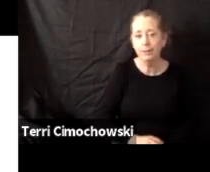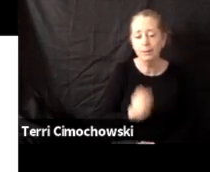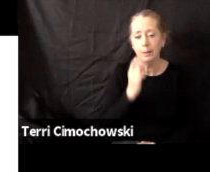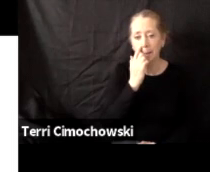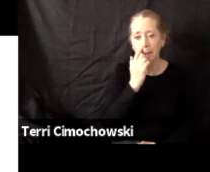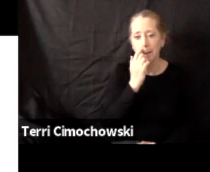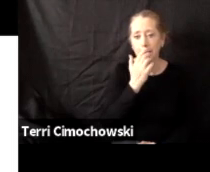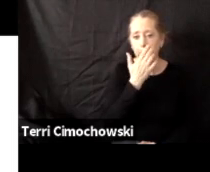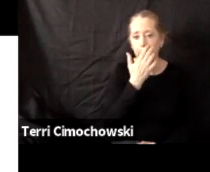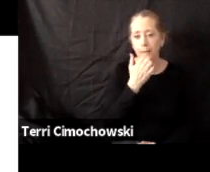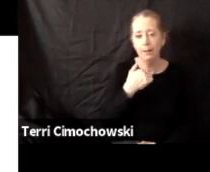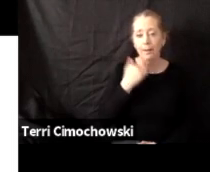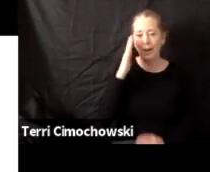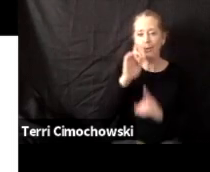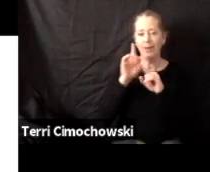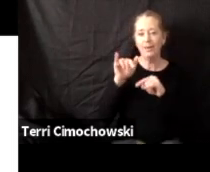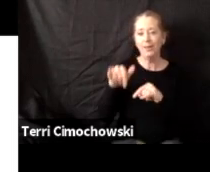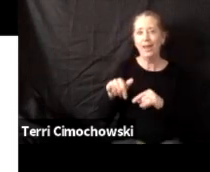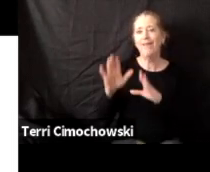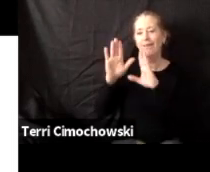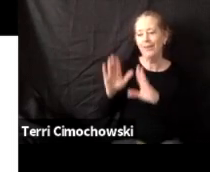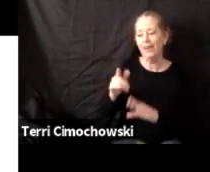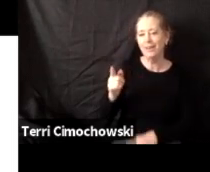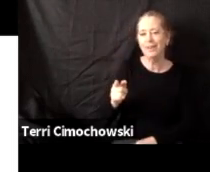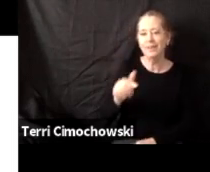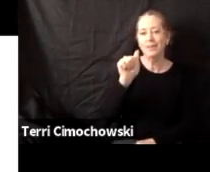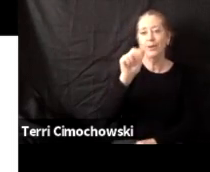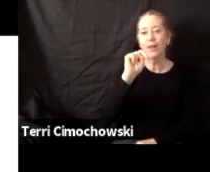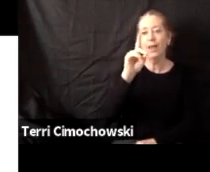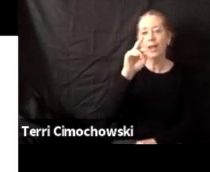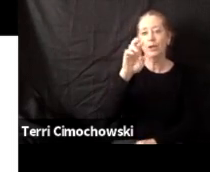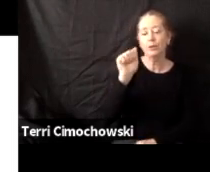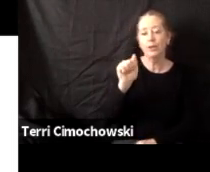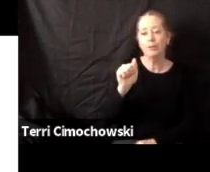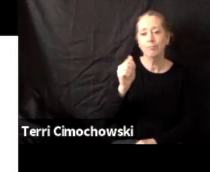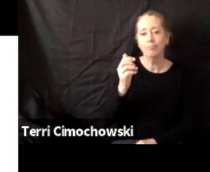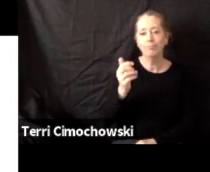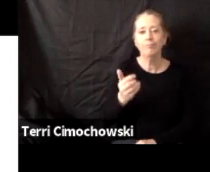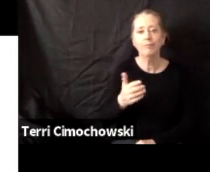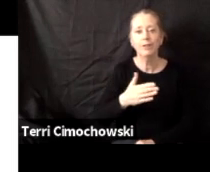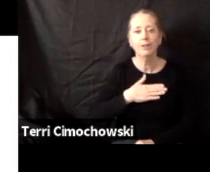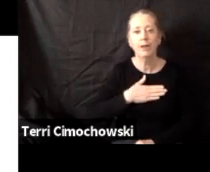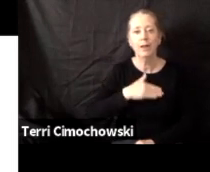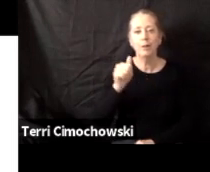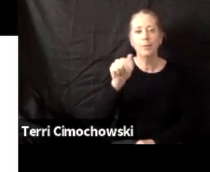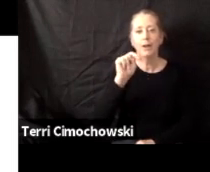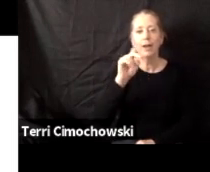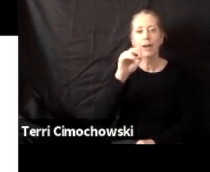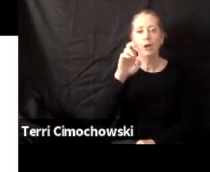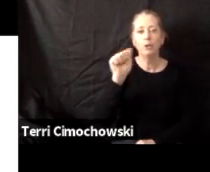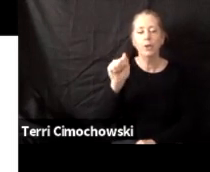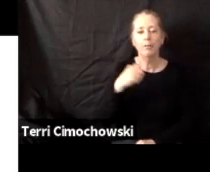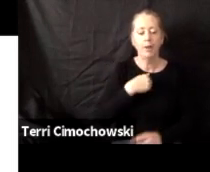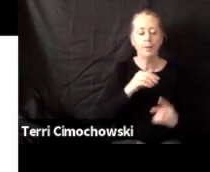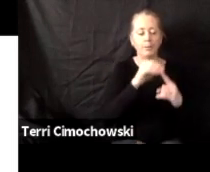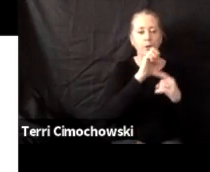I can take that. Do you want me to? That would be great. So Yeah. Andrea, do you want to introduce yourself too? Sure. Yeah, I'm Andrea Tormson. I'm a special